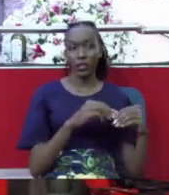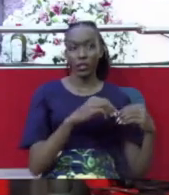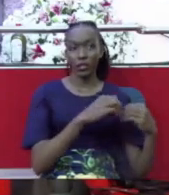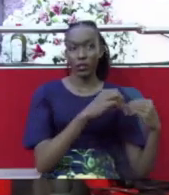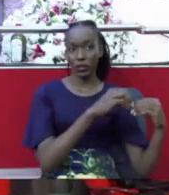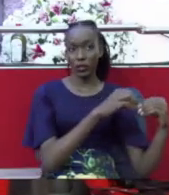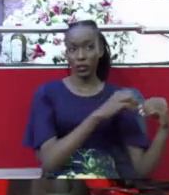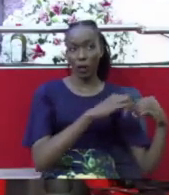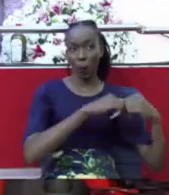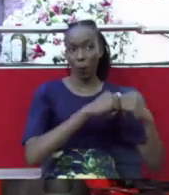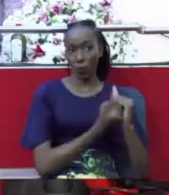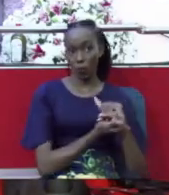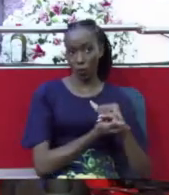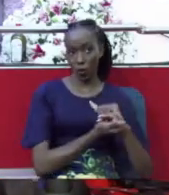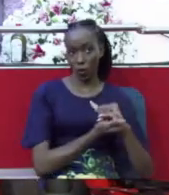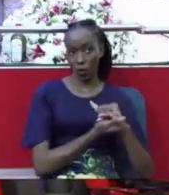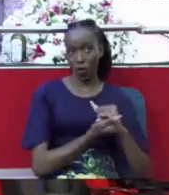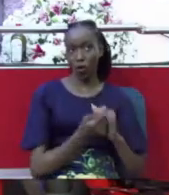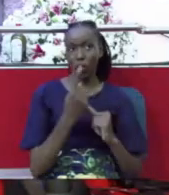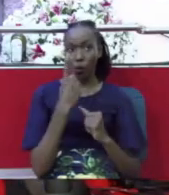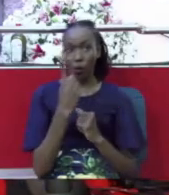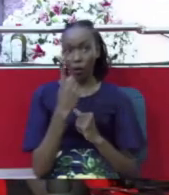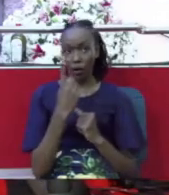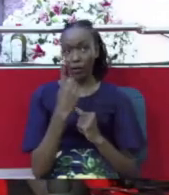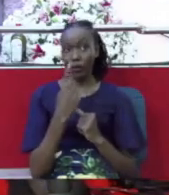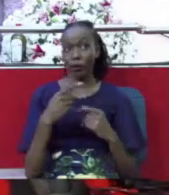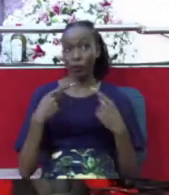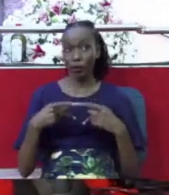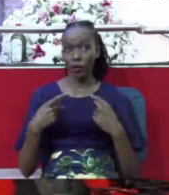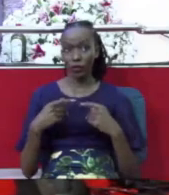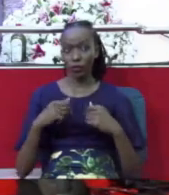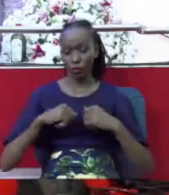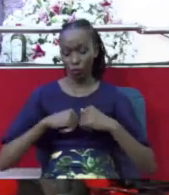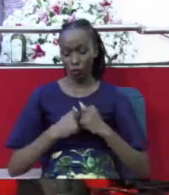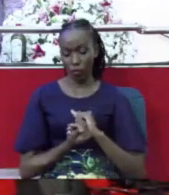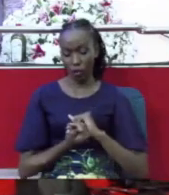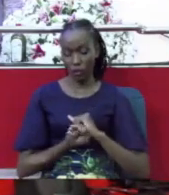chain. Kama mnyororo likatika, kuna ule ambaye alikata huyo mnyororo.